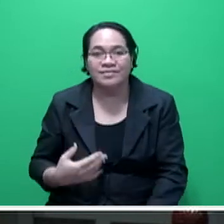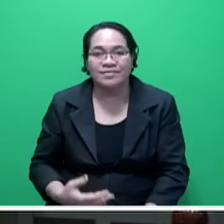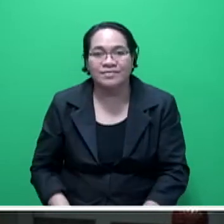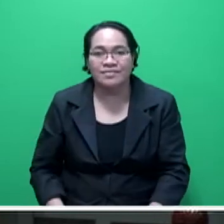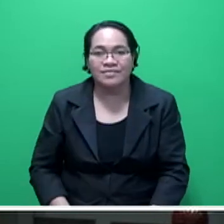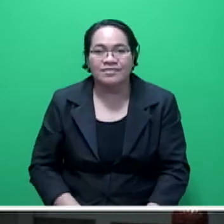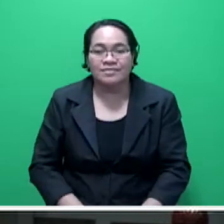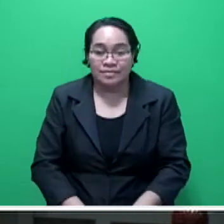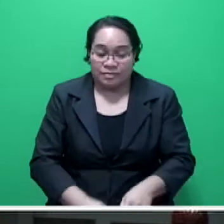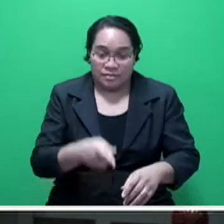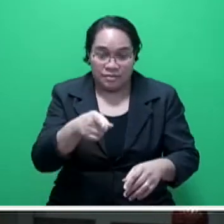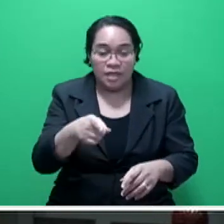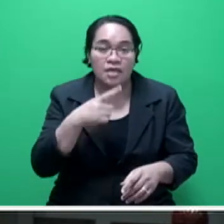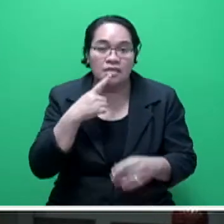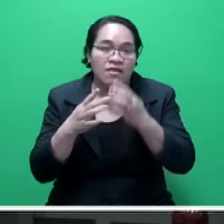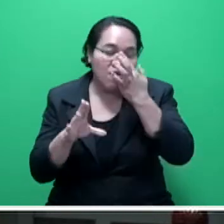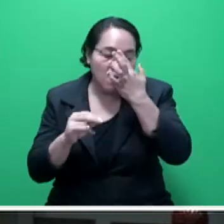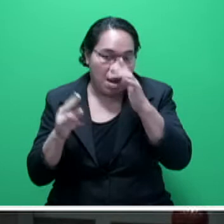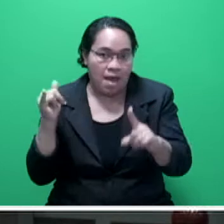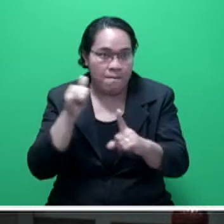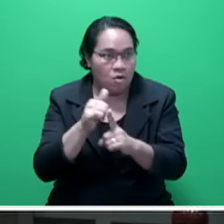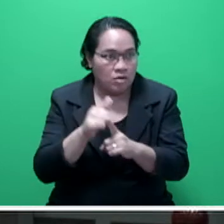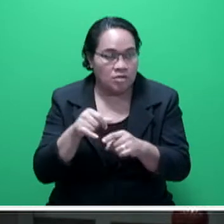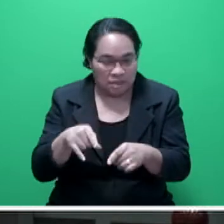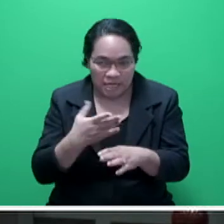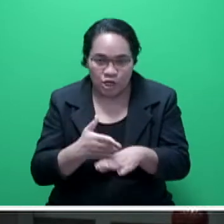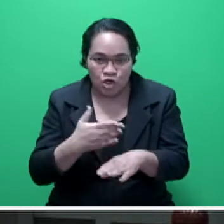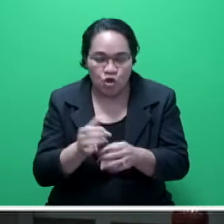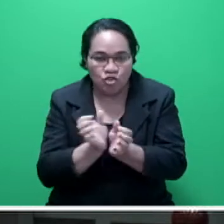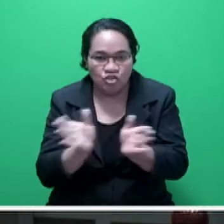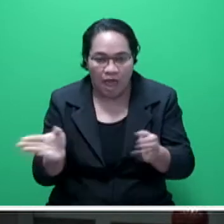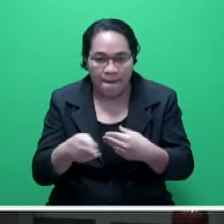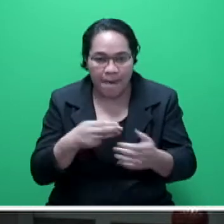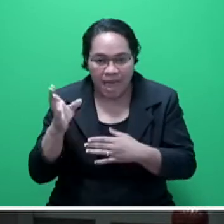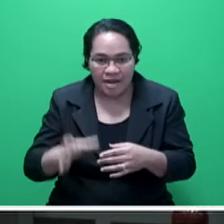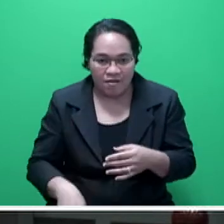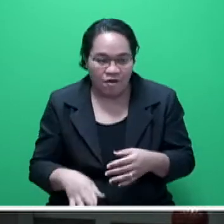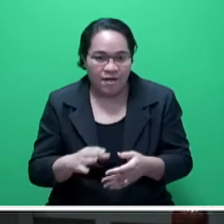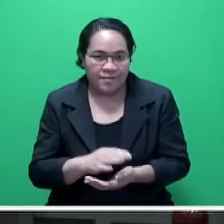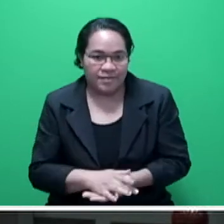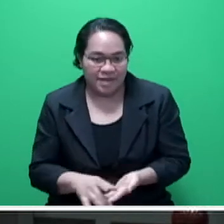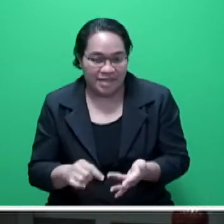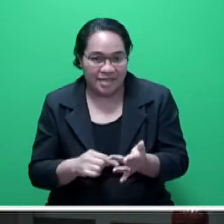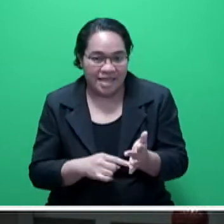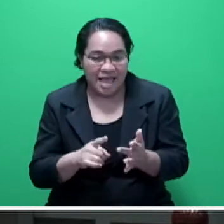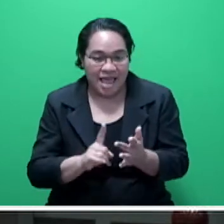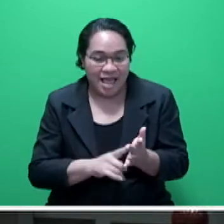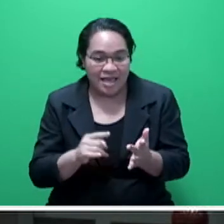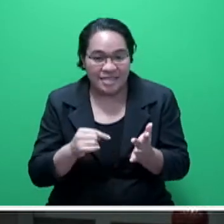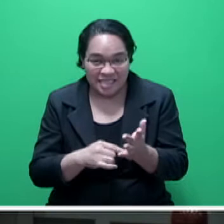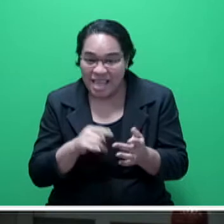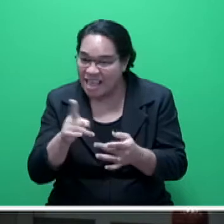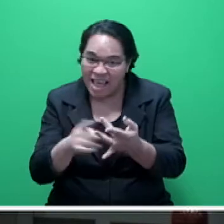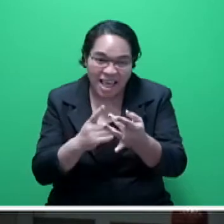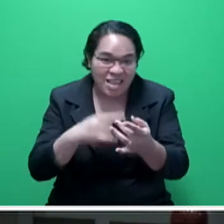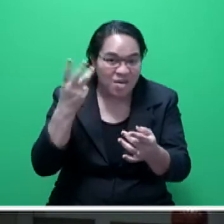Sierra Namosi, Subdivision Medical Officer, is now the new General Manager of the IMT, and Dr. Alisa Saukan continues in her role